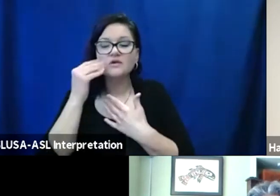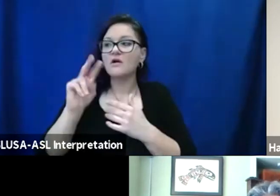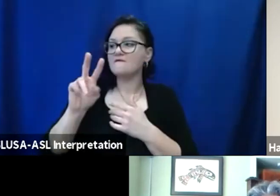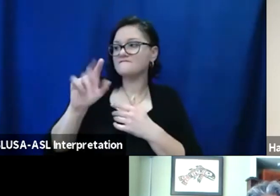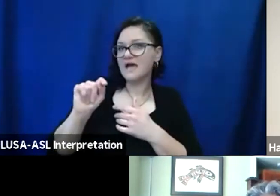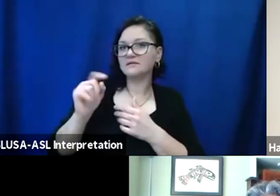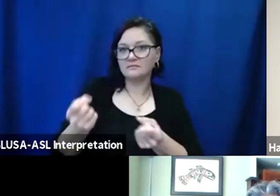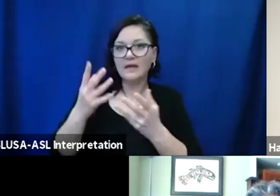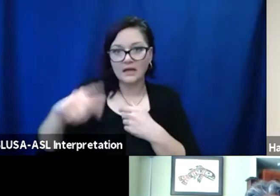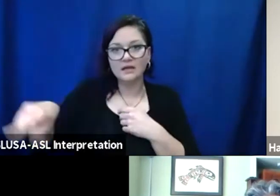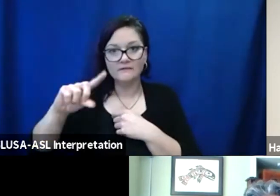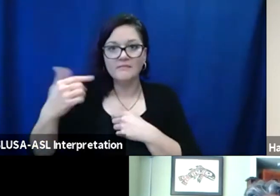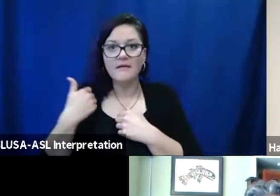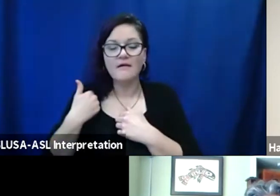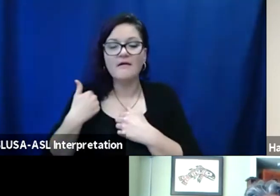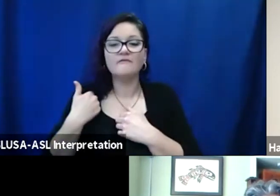have